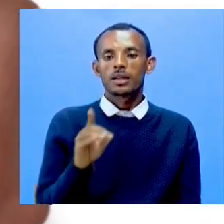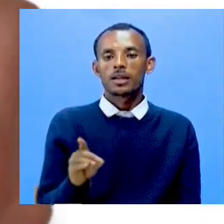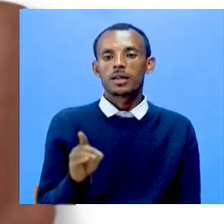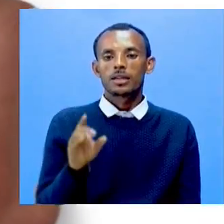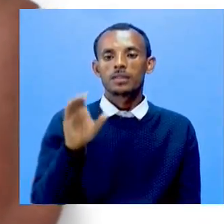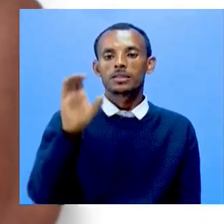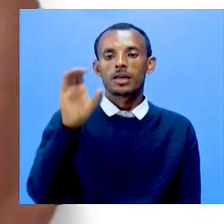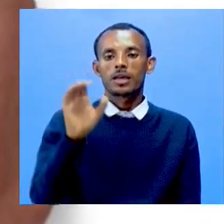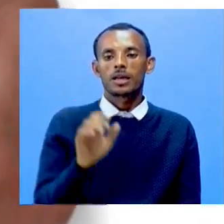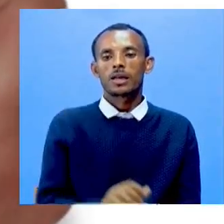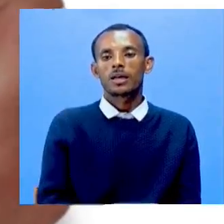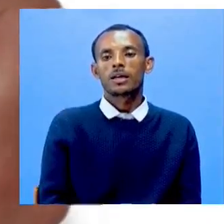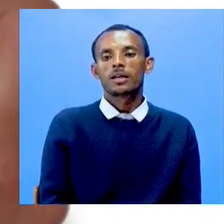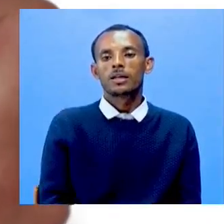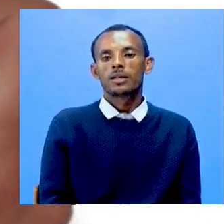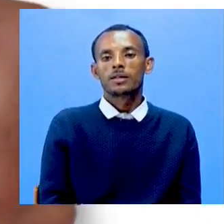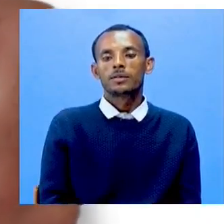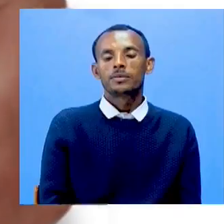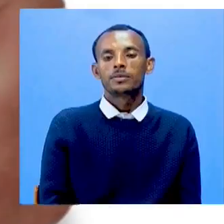ADC.